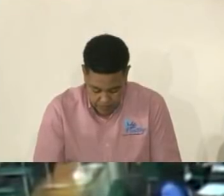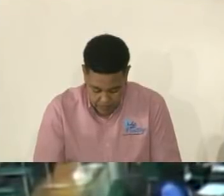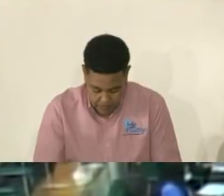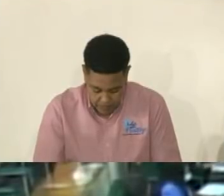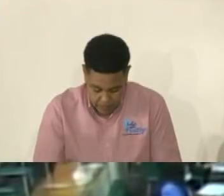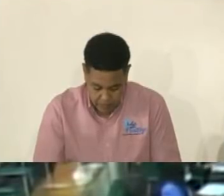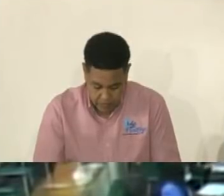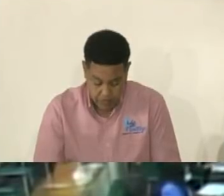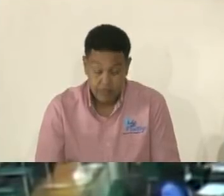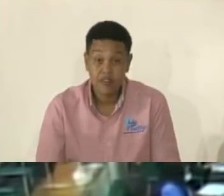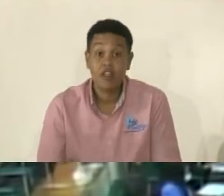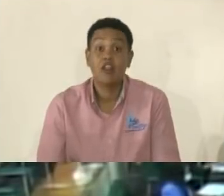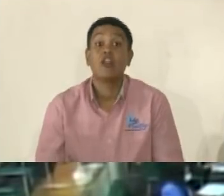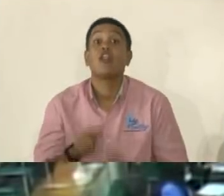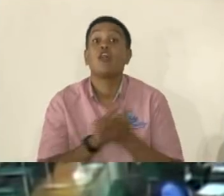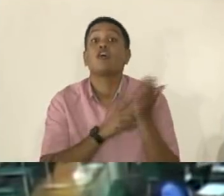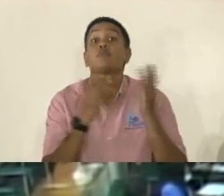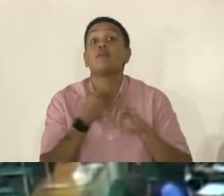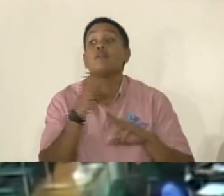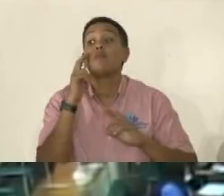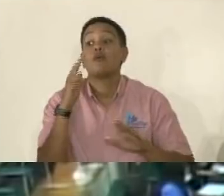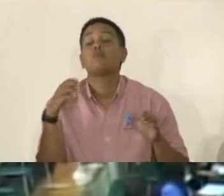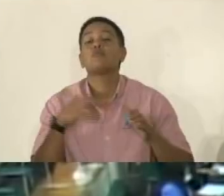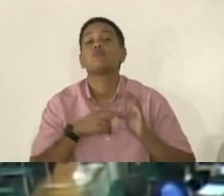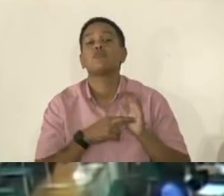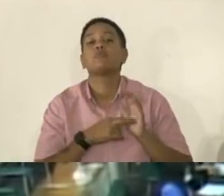Petitions. Papers.